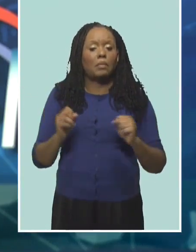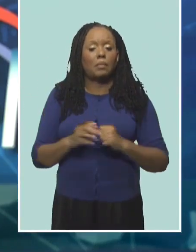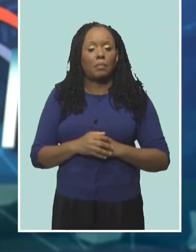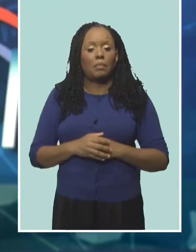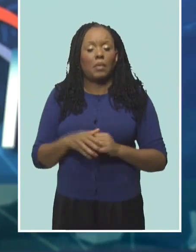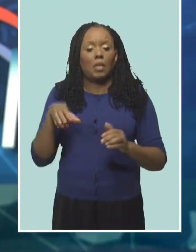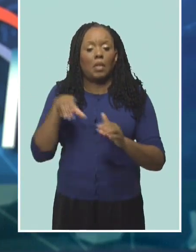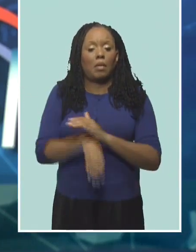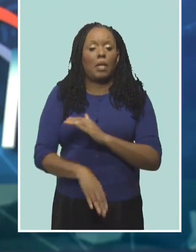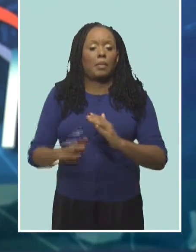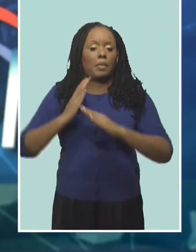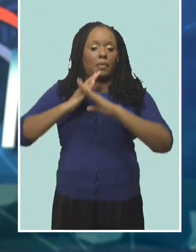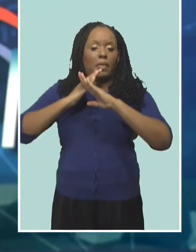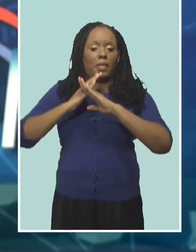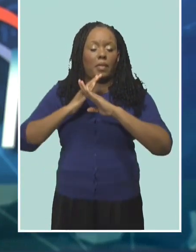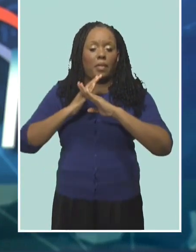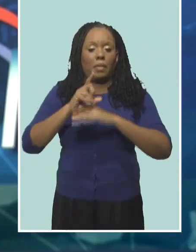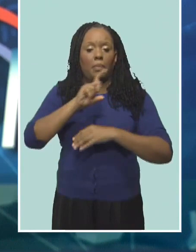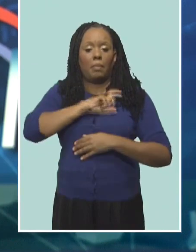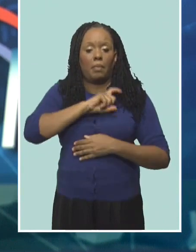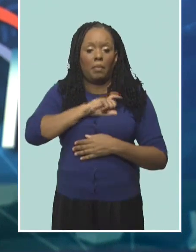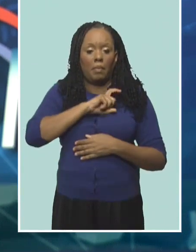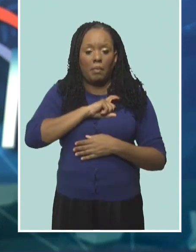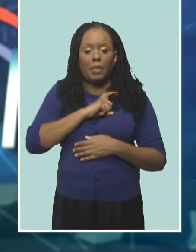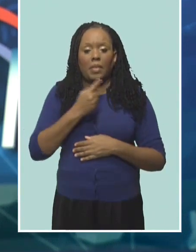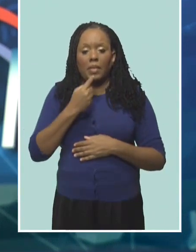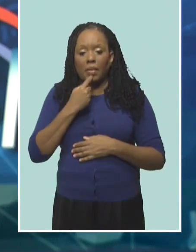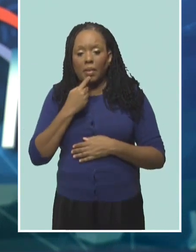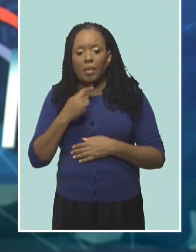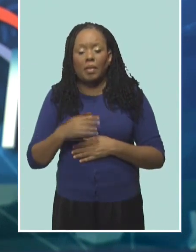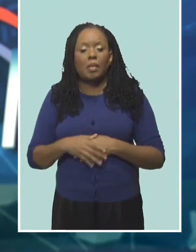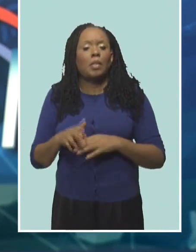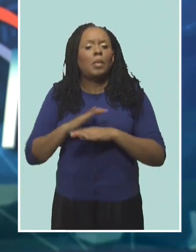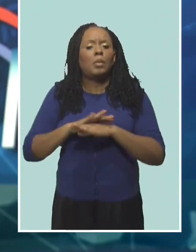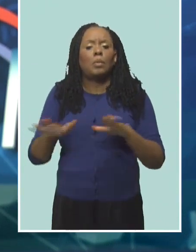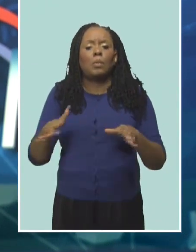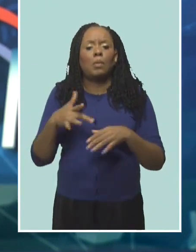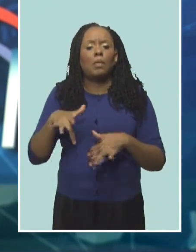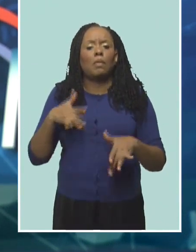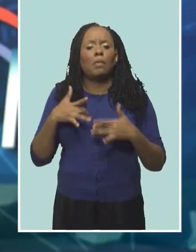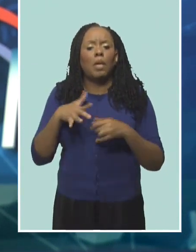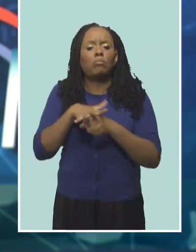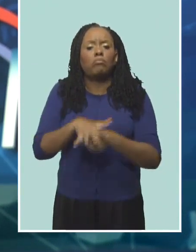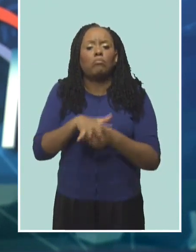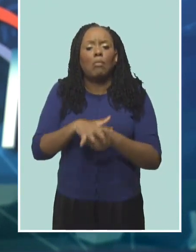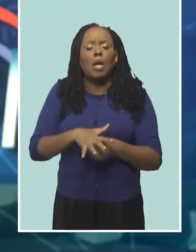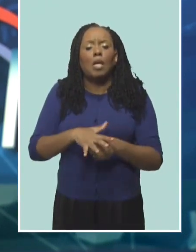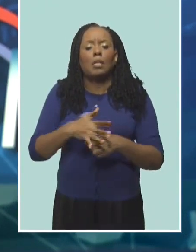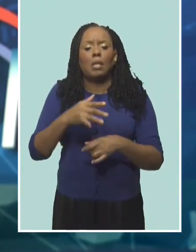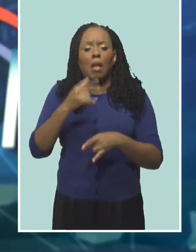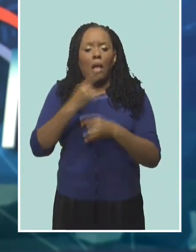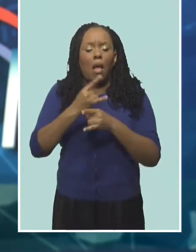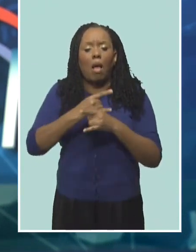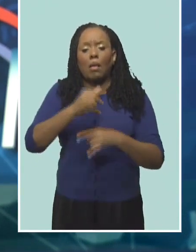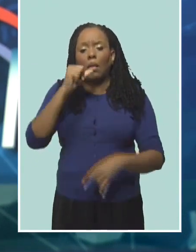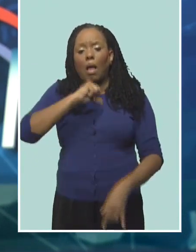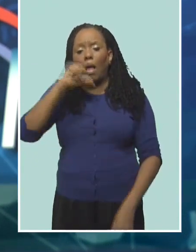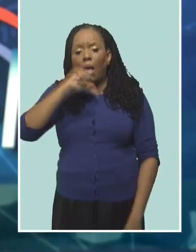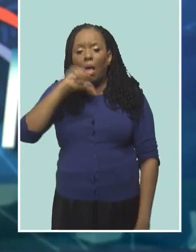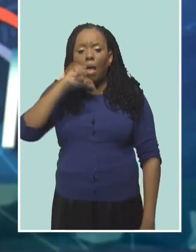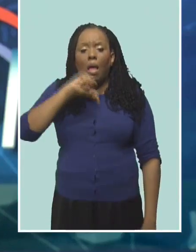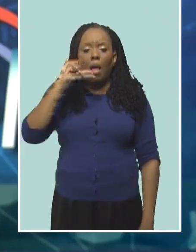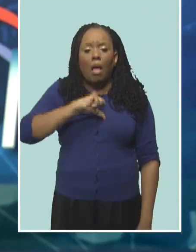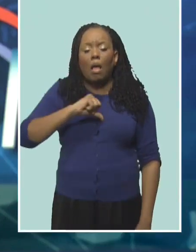enjoying themselves. Crime Prevention Officer Inspector Roger Babb is advising people not to feel pressure to drink alcohol, which he